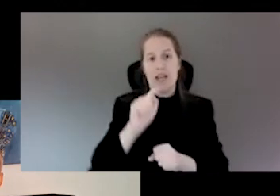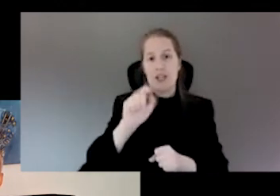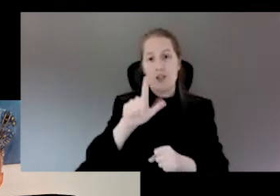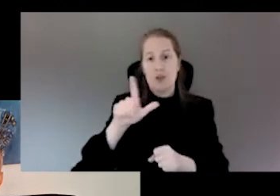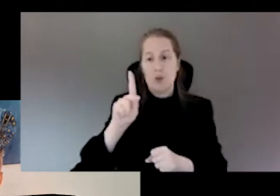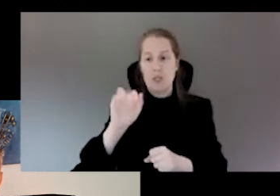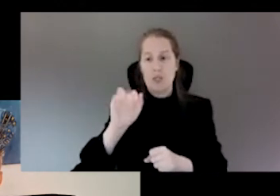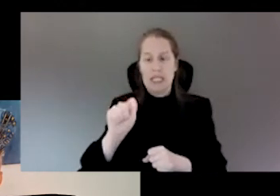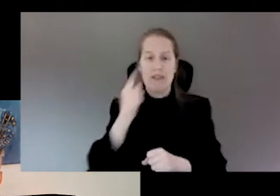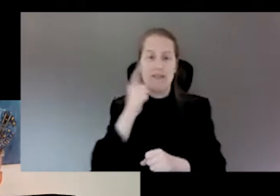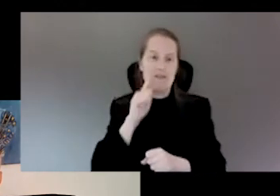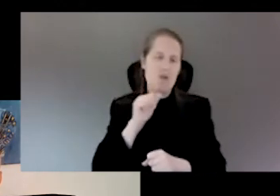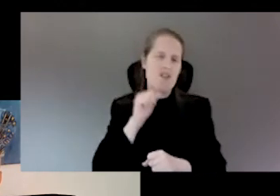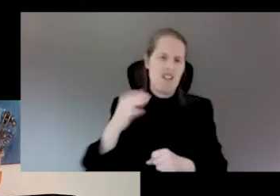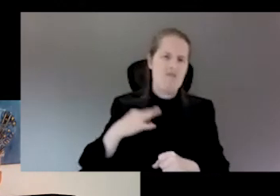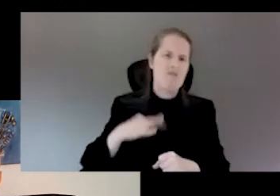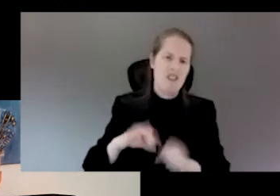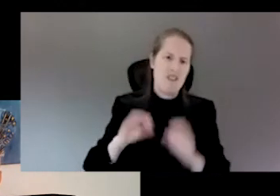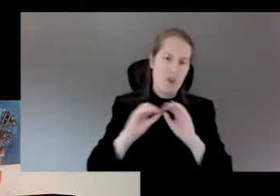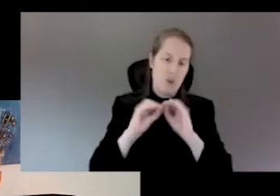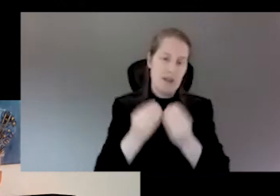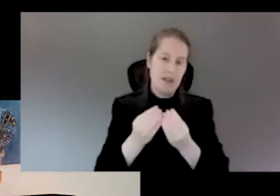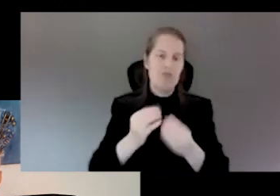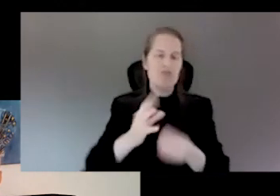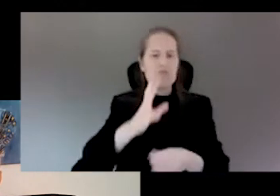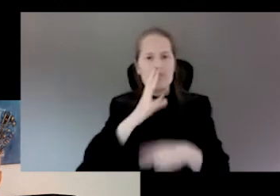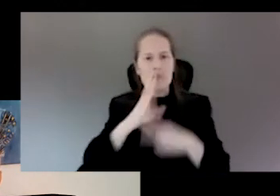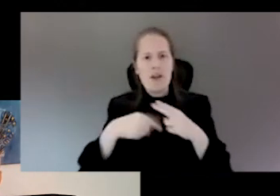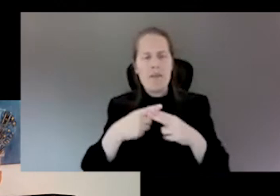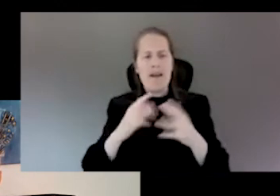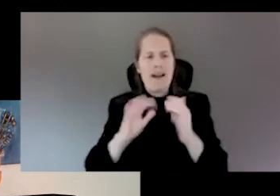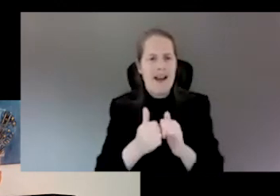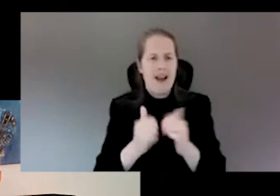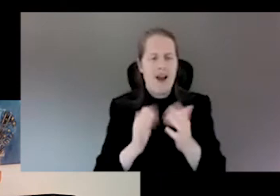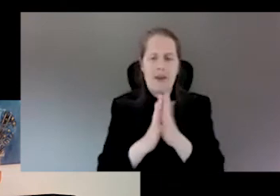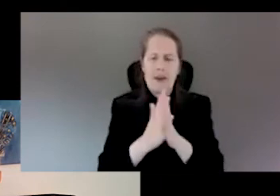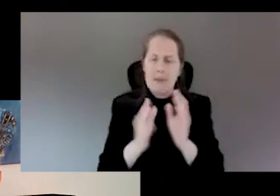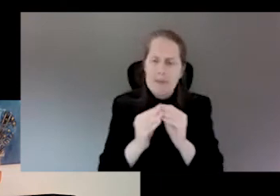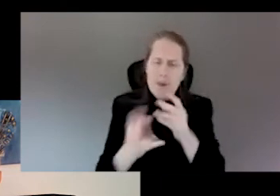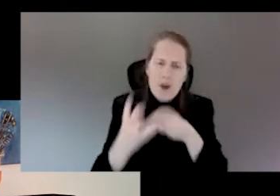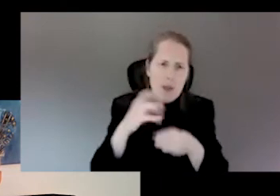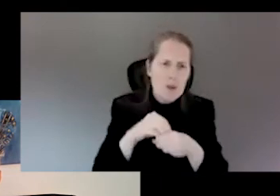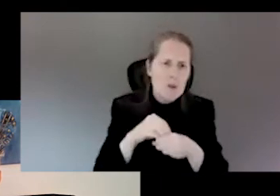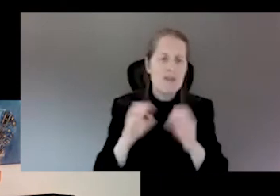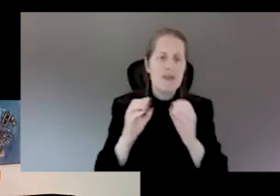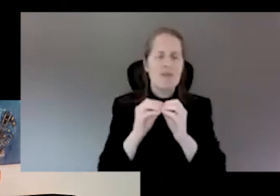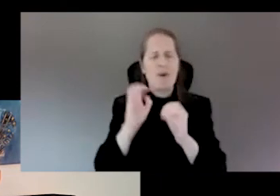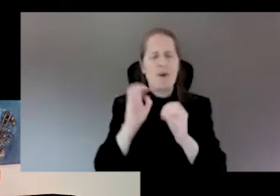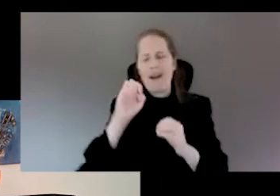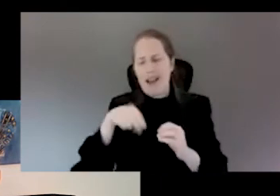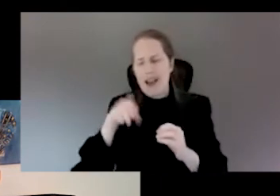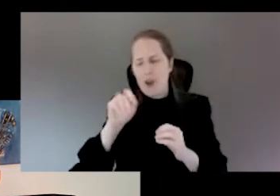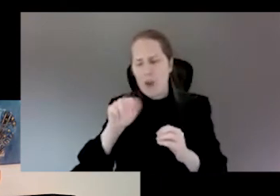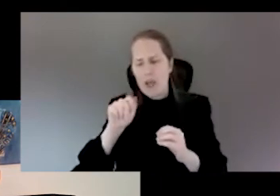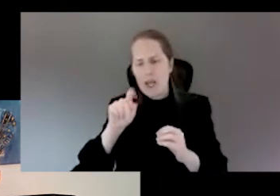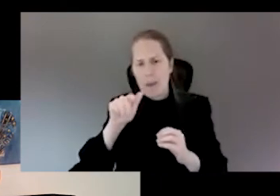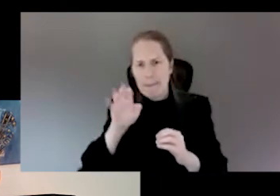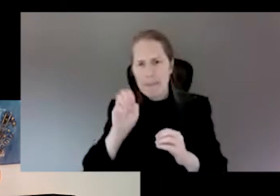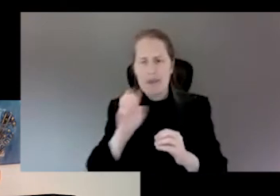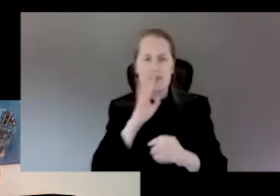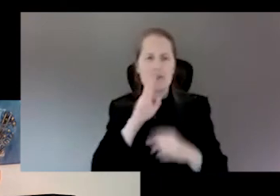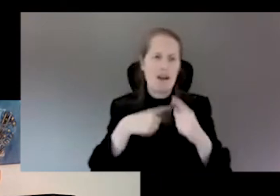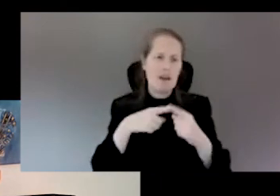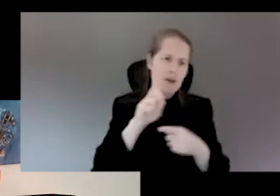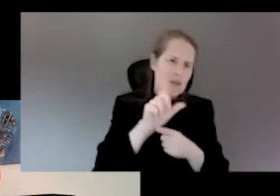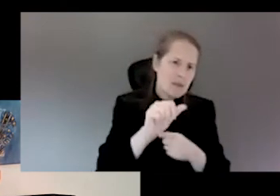nonprofit organizations to talk about how to be more inclusive and how to be more equitable when talking about disability and how it